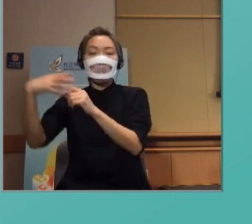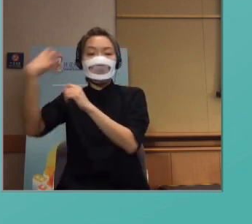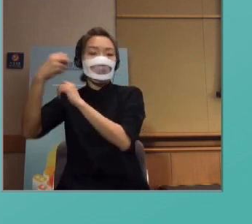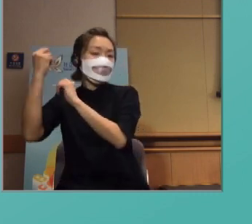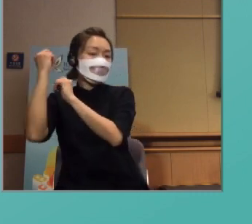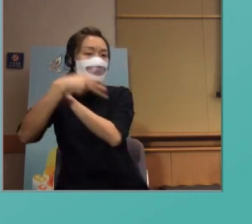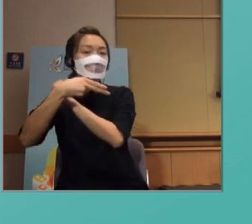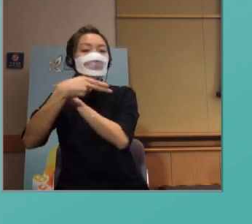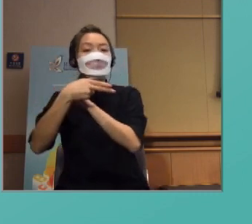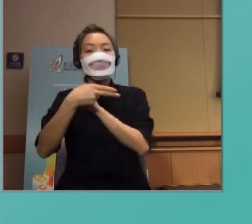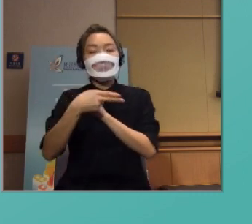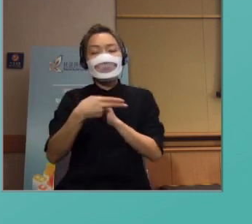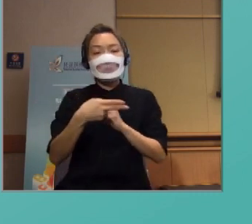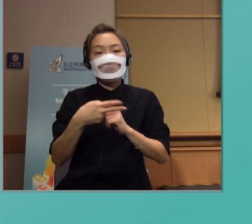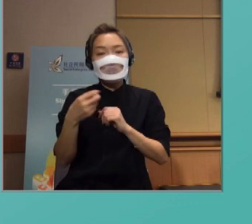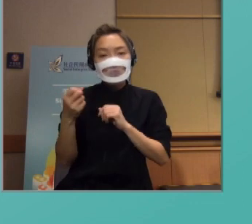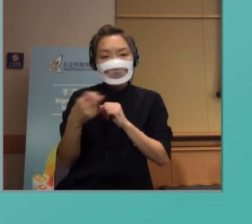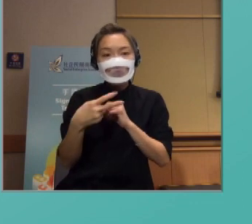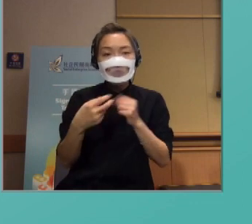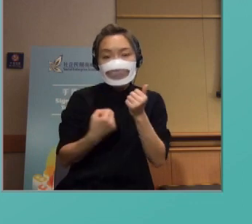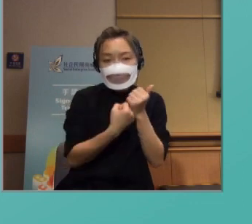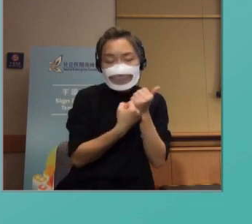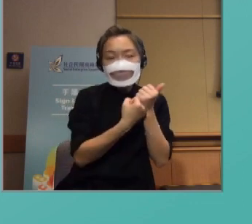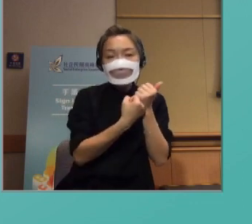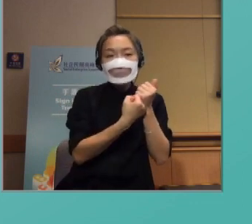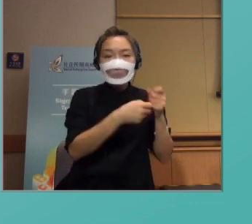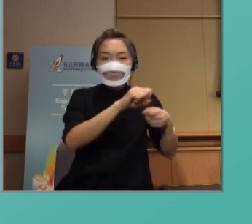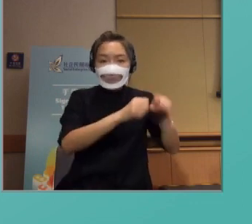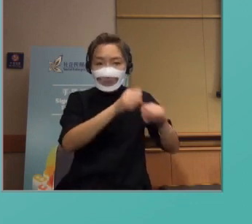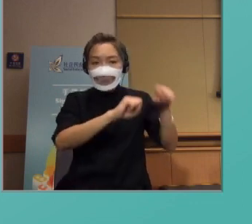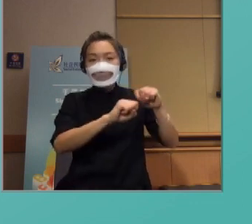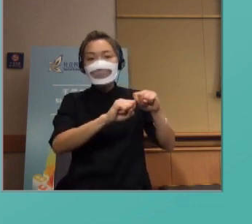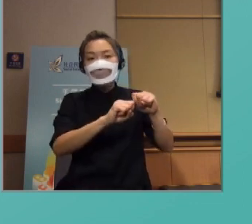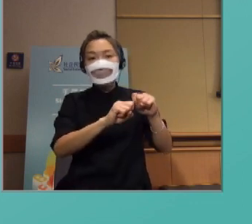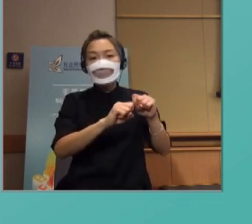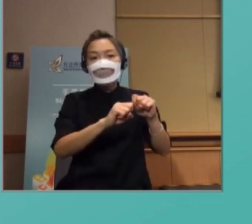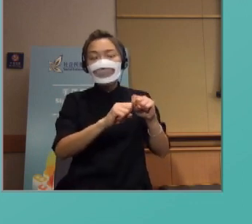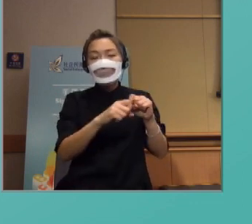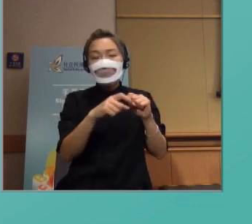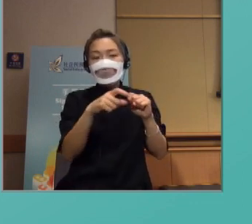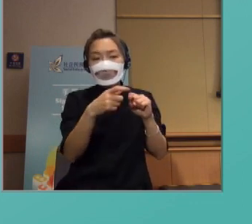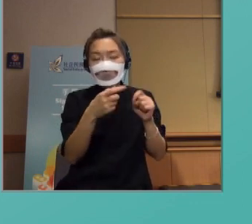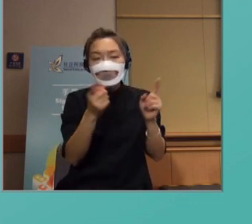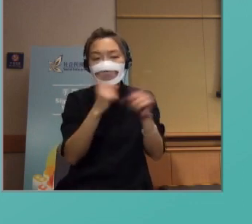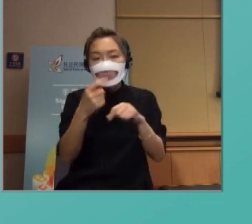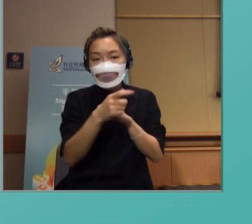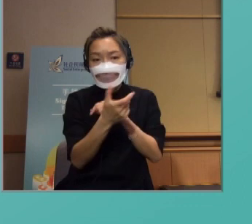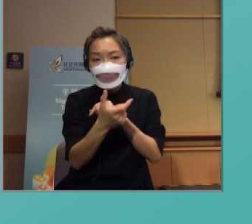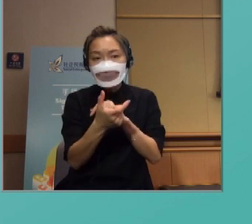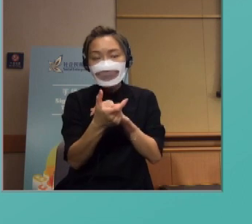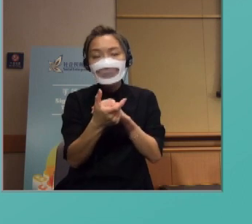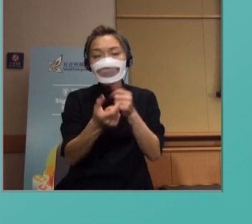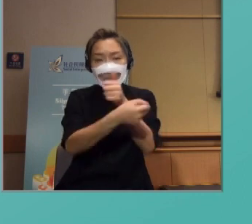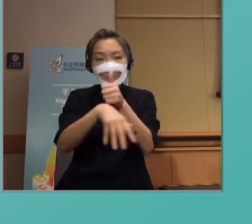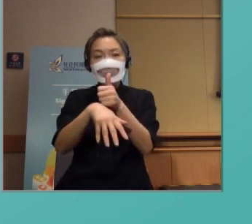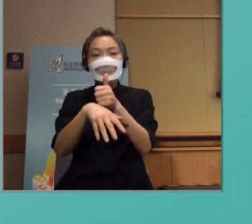file sharing systems, and of course, token systems like ERC-721, and some markets